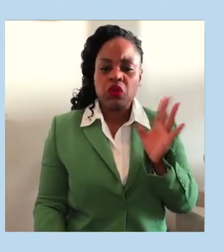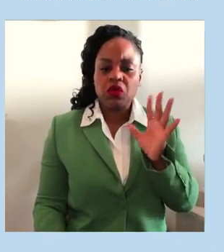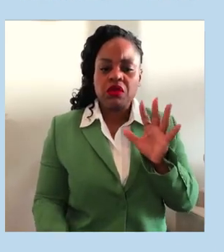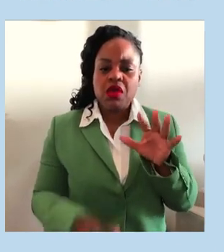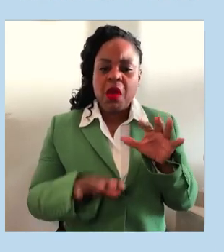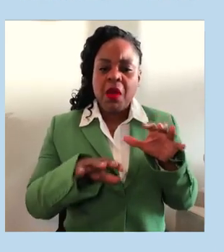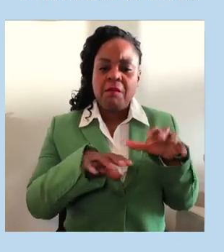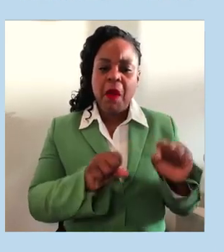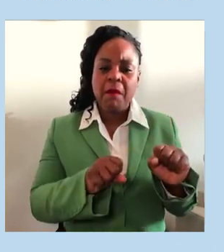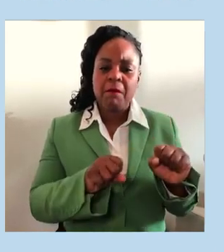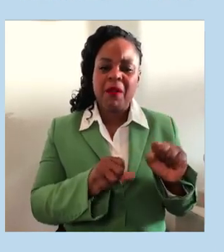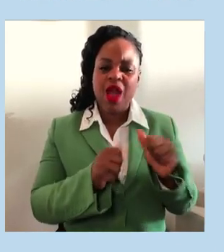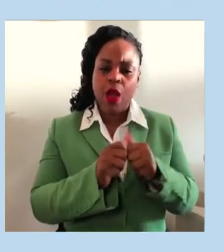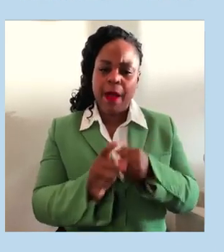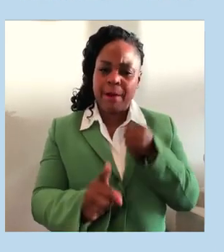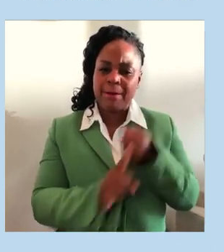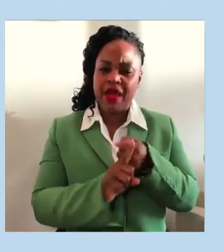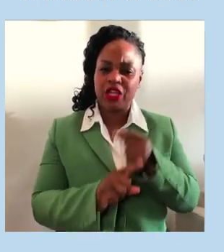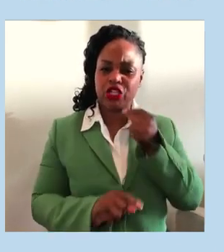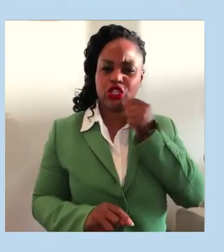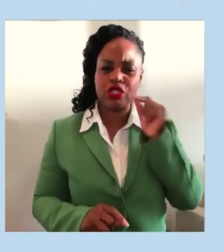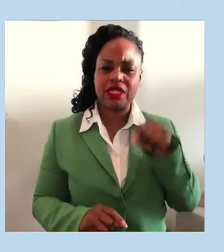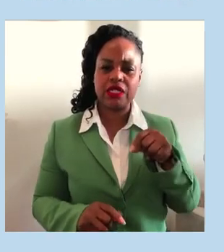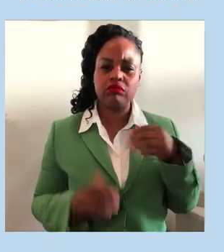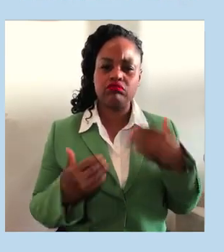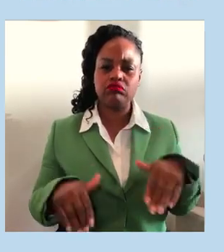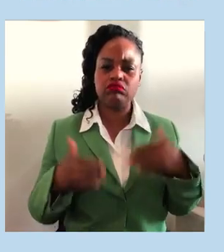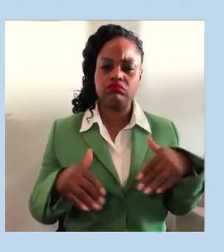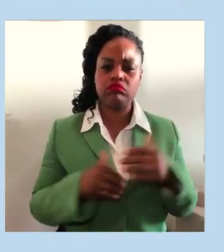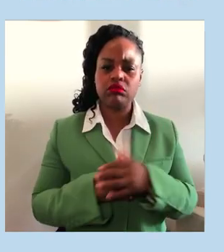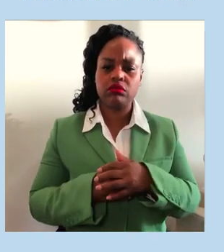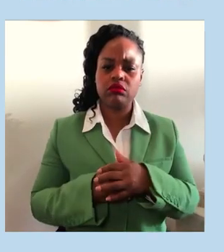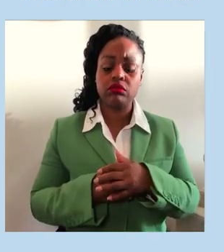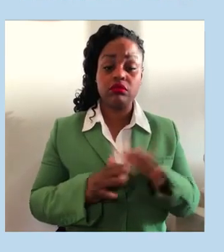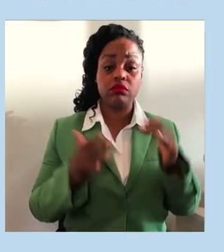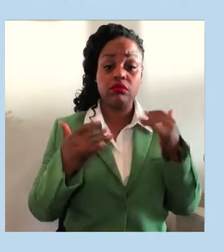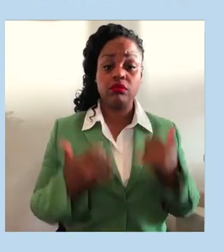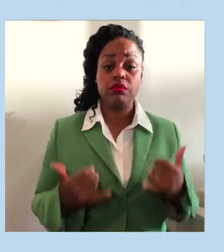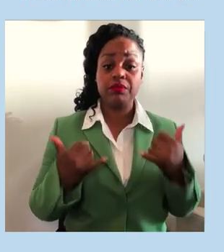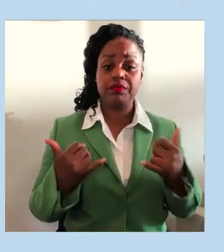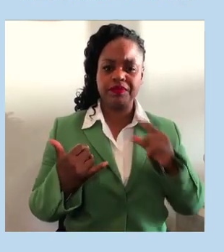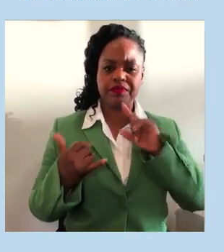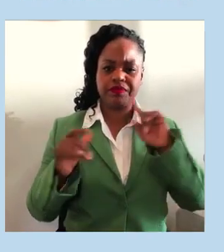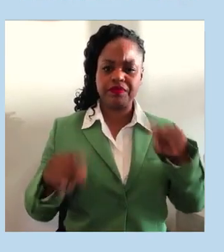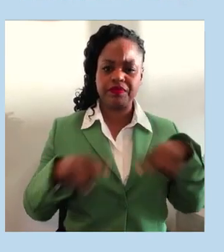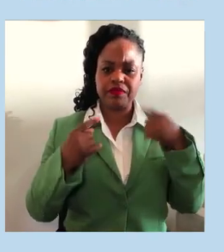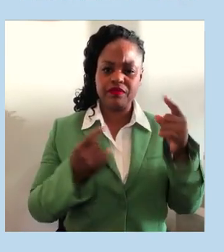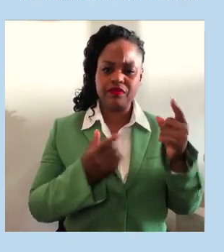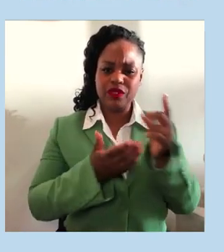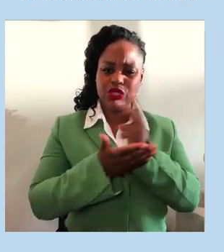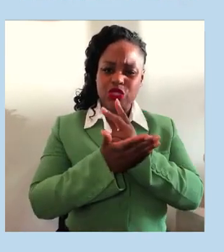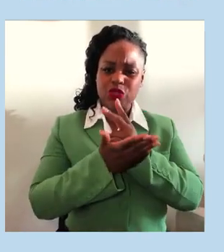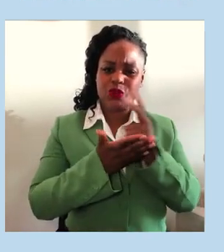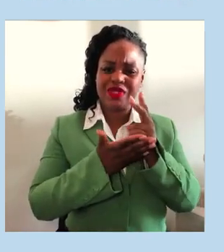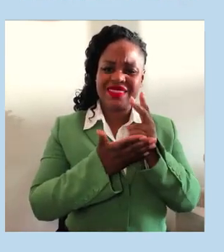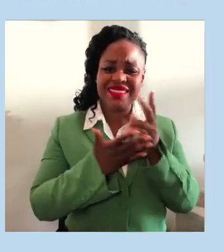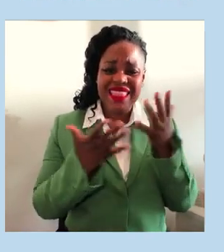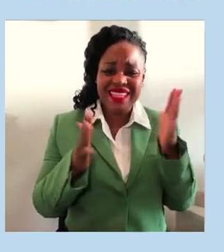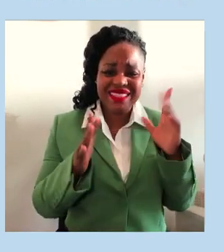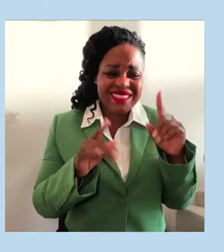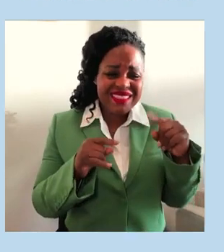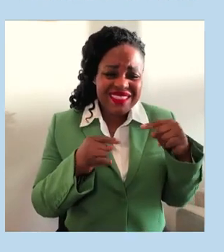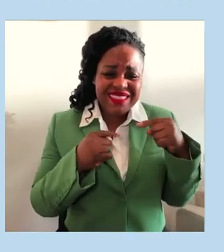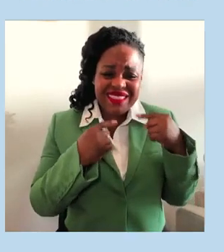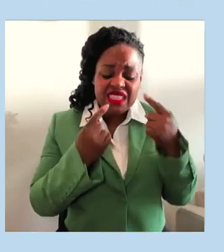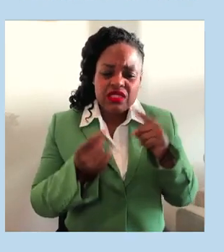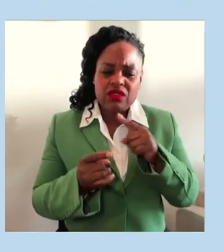than 2 weeks now, to this day, this brutal invasion has forced 2 million